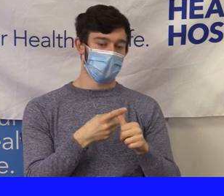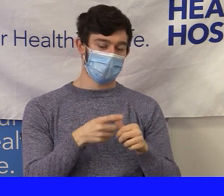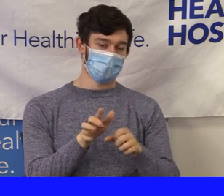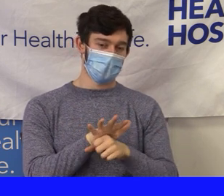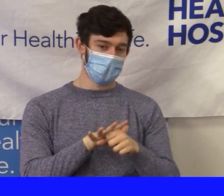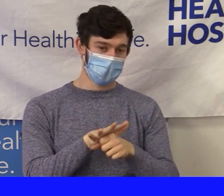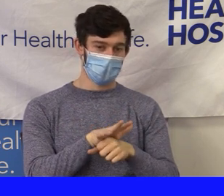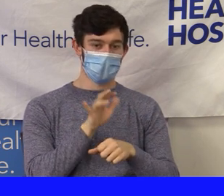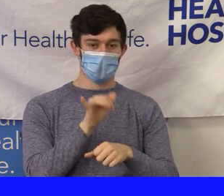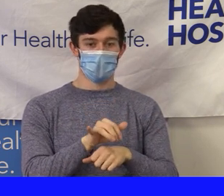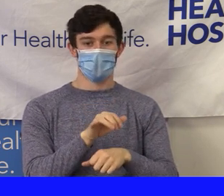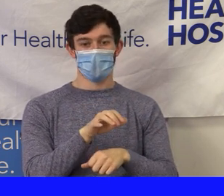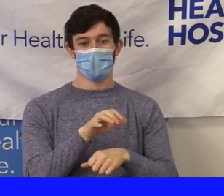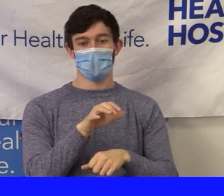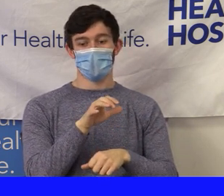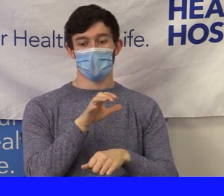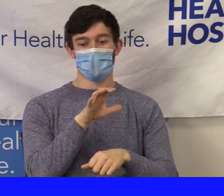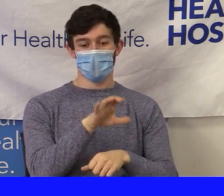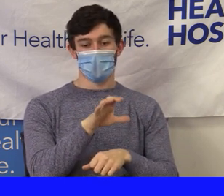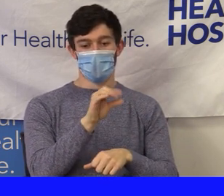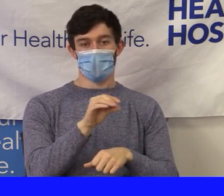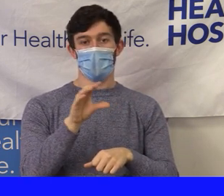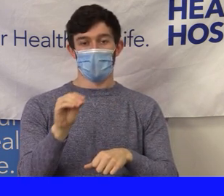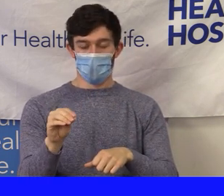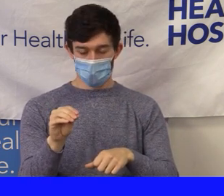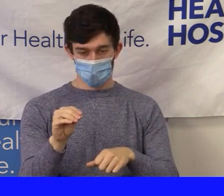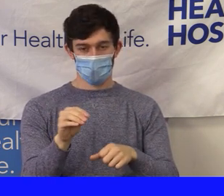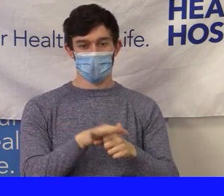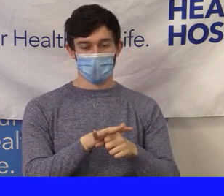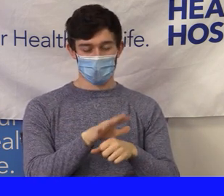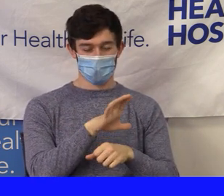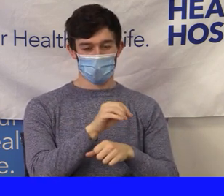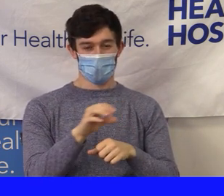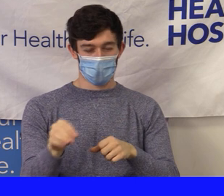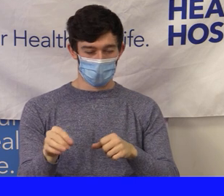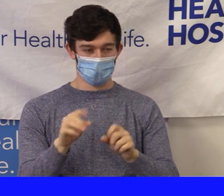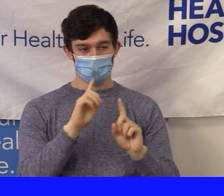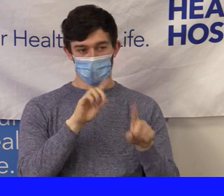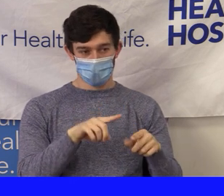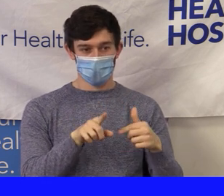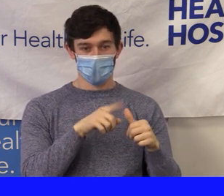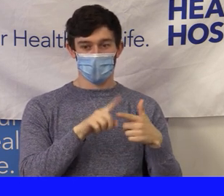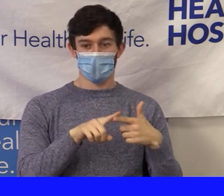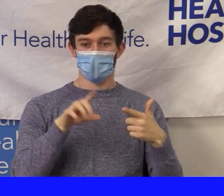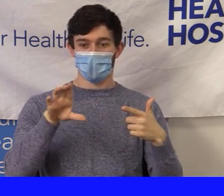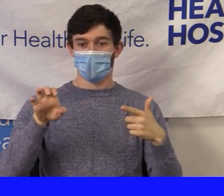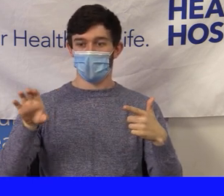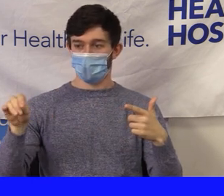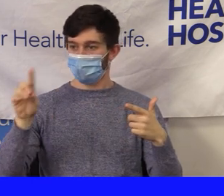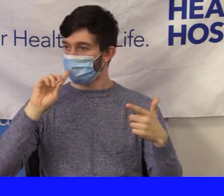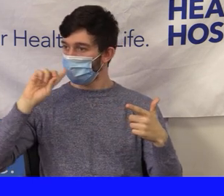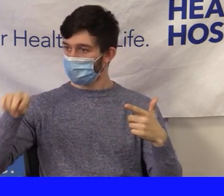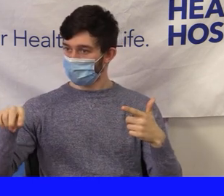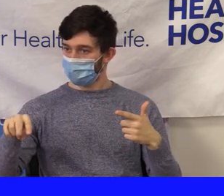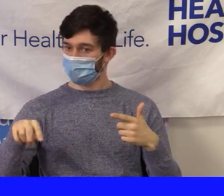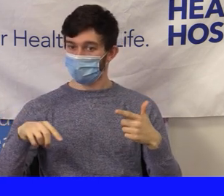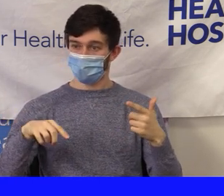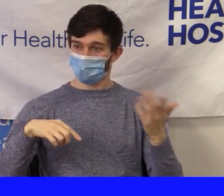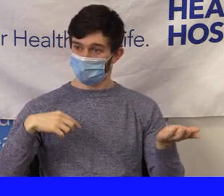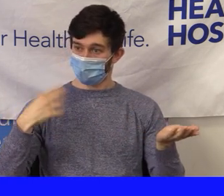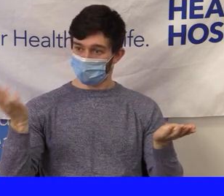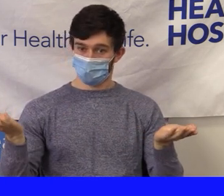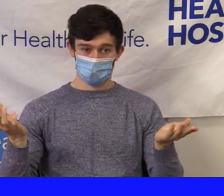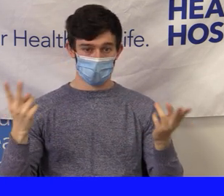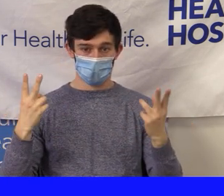facility chief operating officers and then to the facility chief executive officers. And